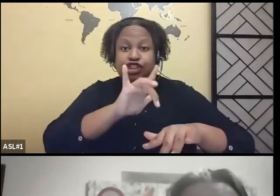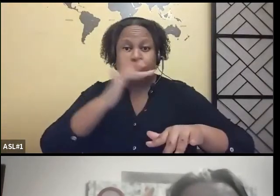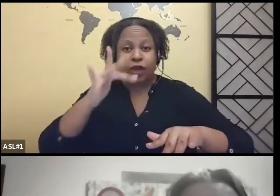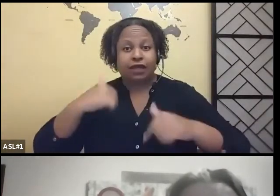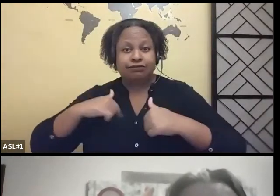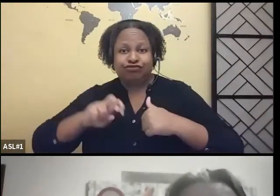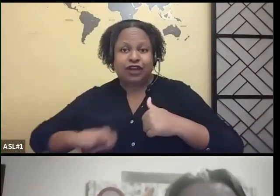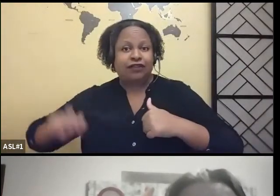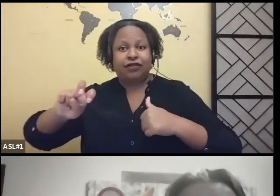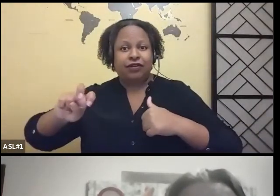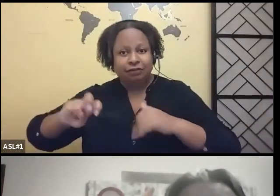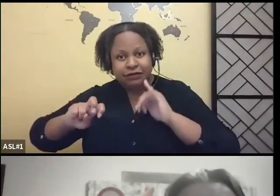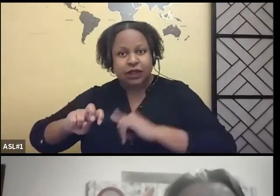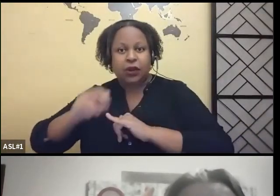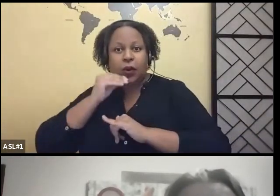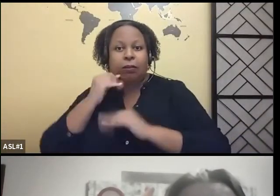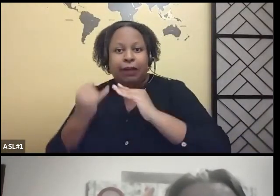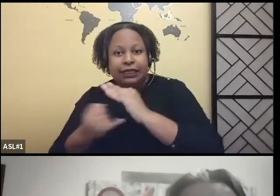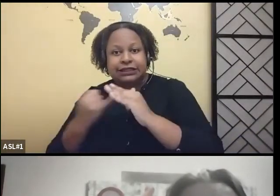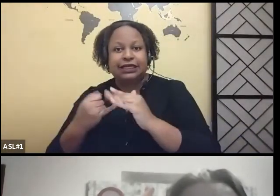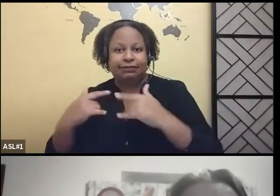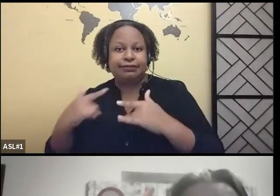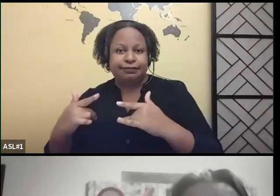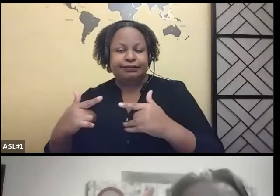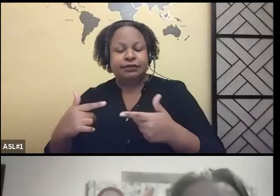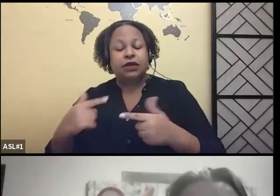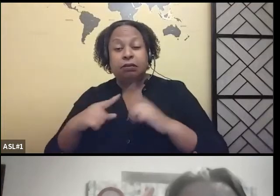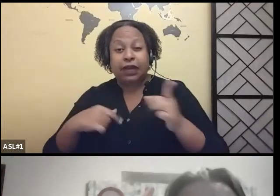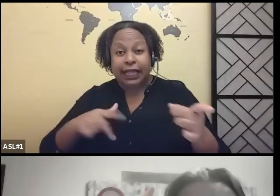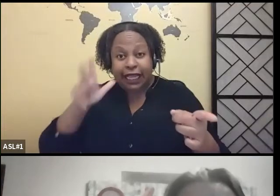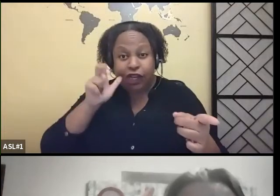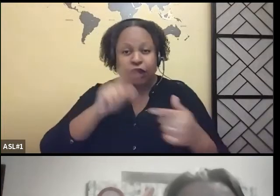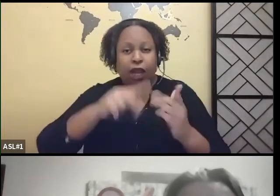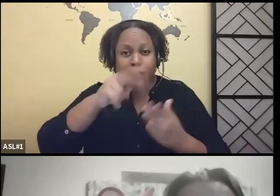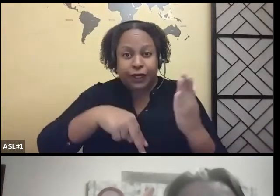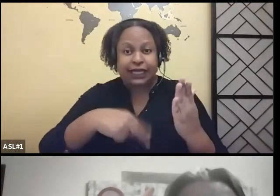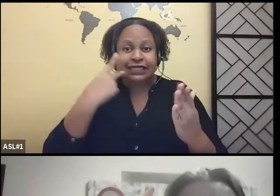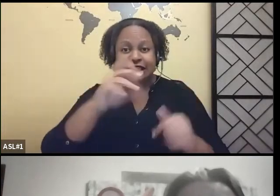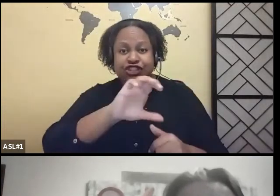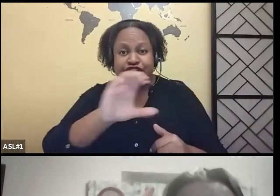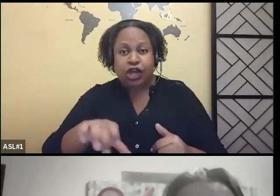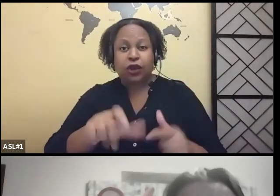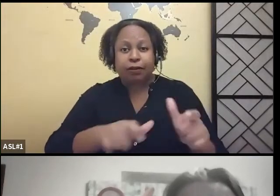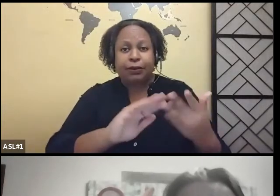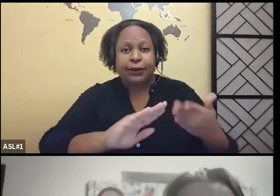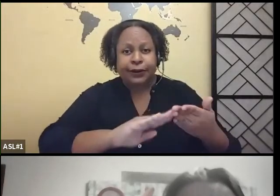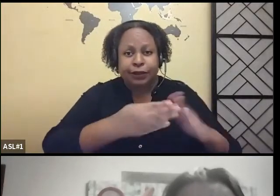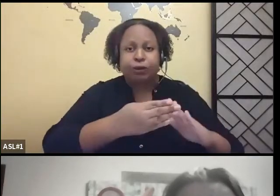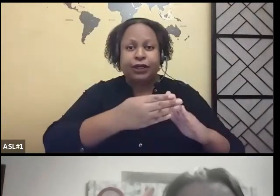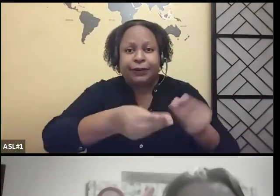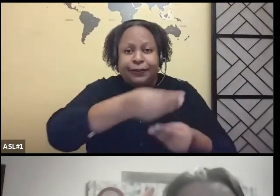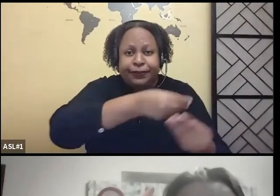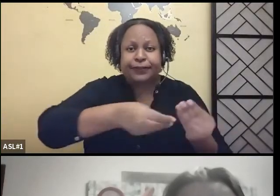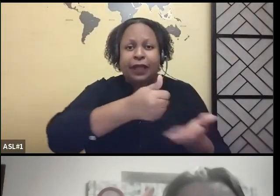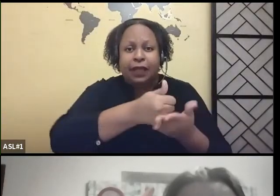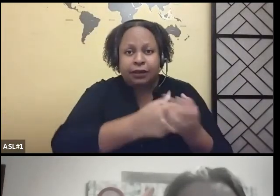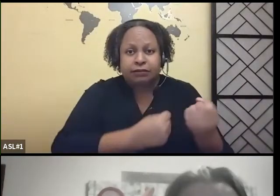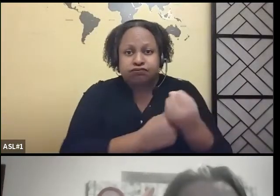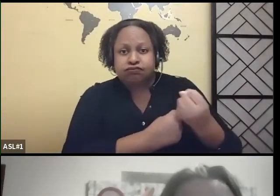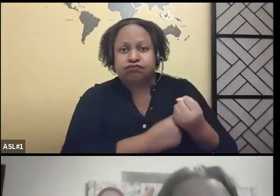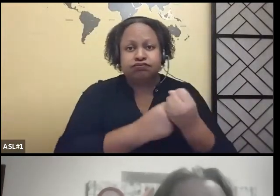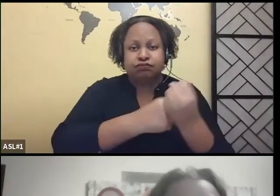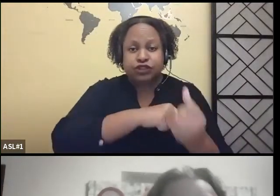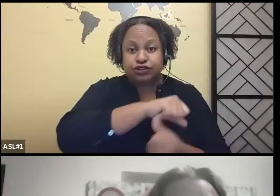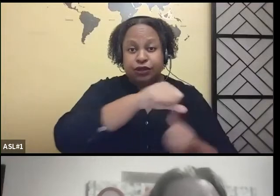everybody, I've been sheltering in place. But I hear about it, I read about it, I see that people are